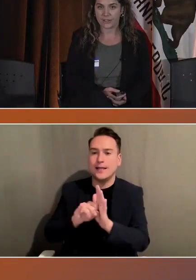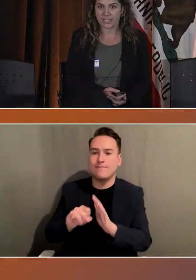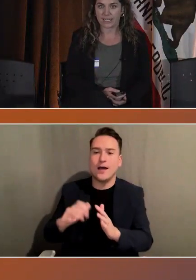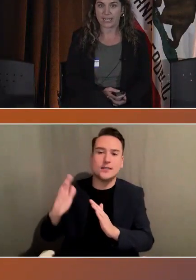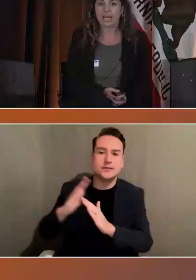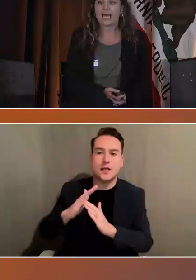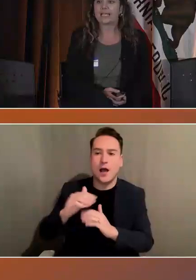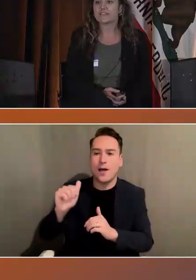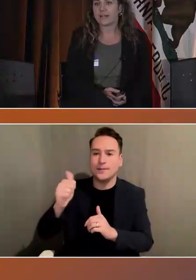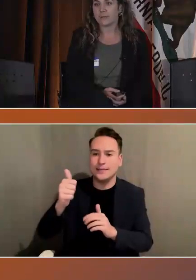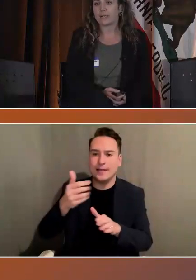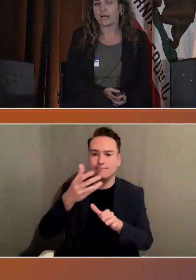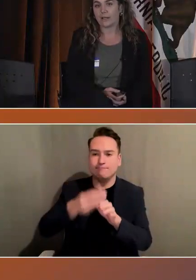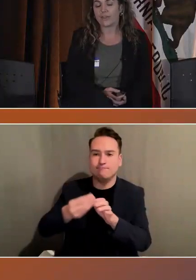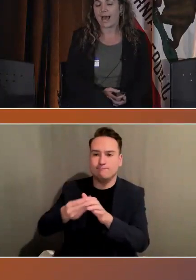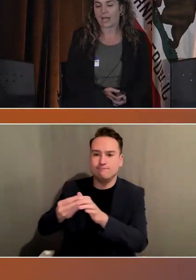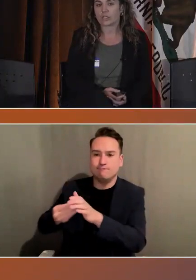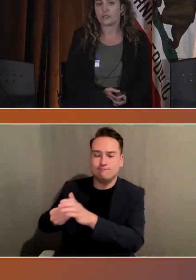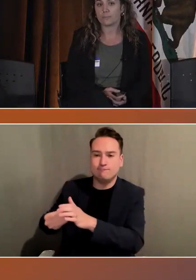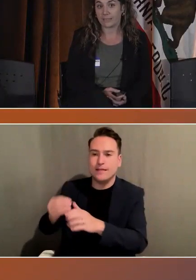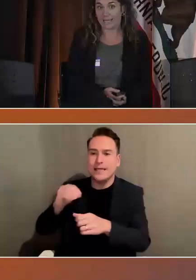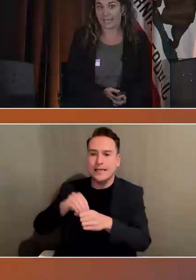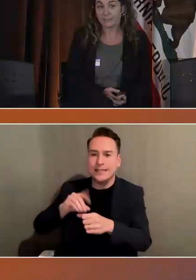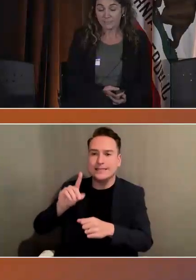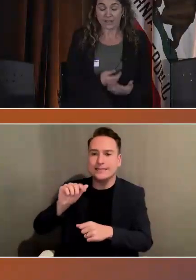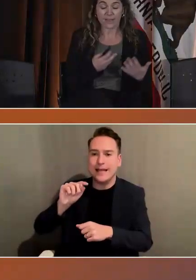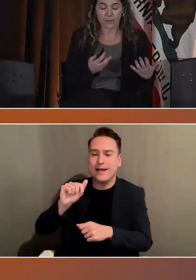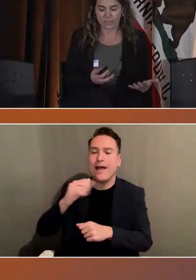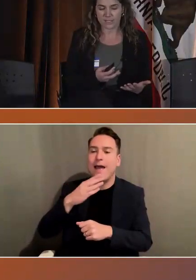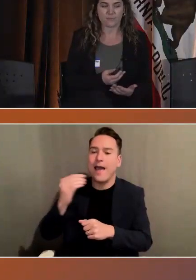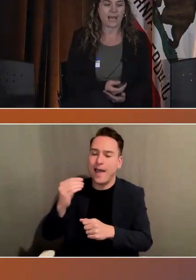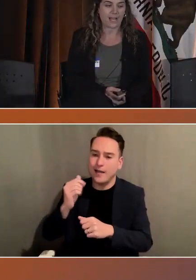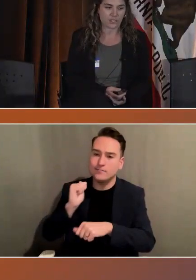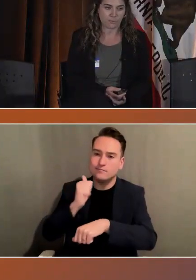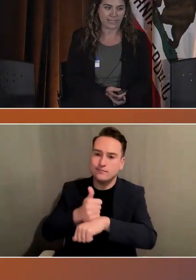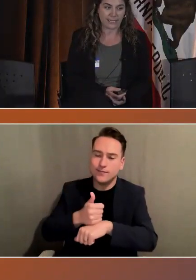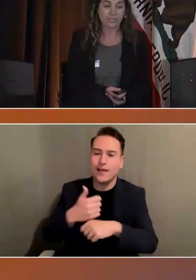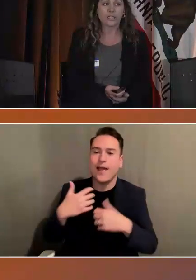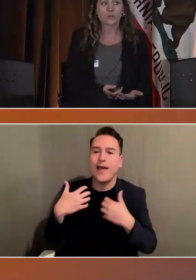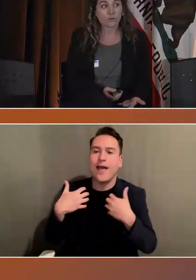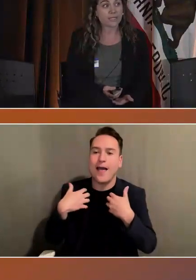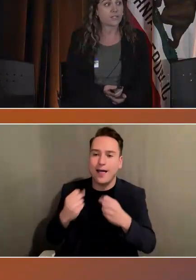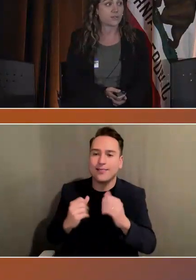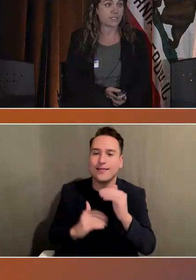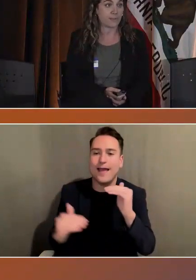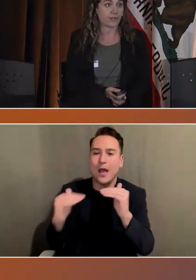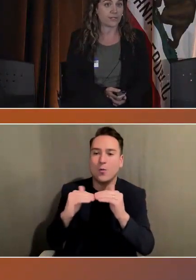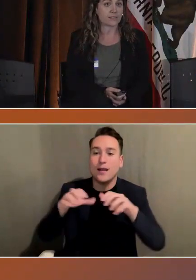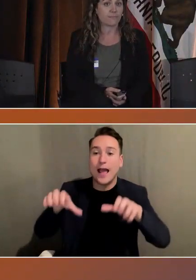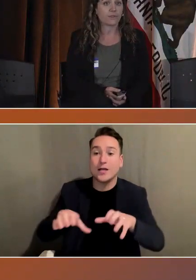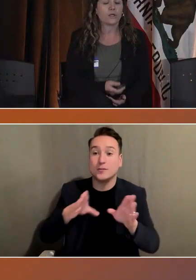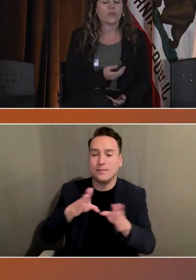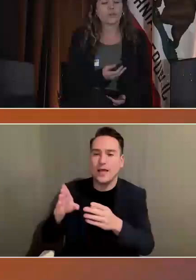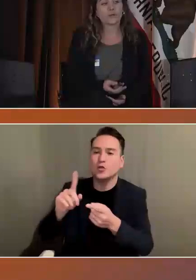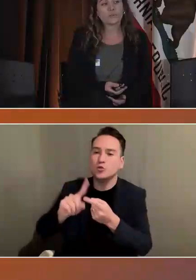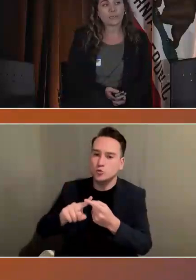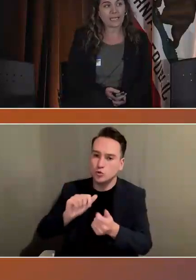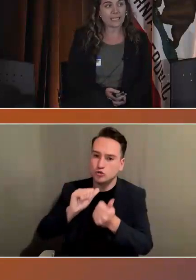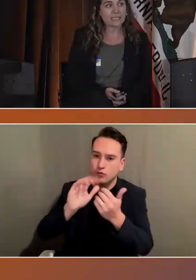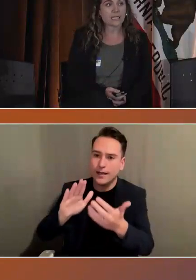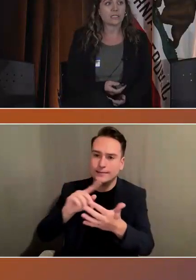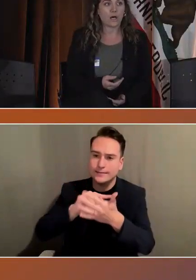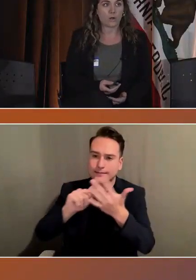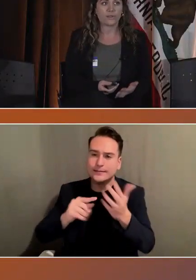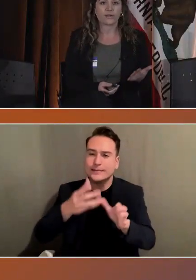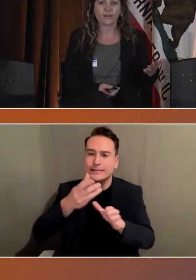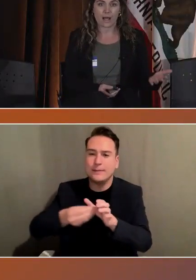in their data and develop a health equity action plan to address those disparities. Those